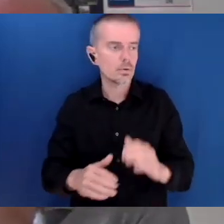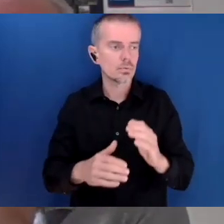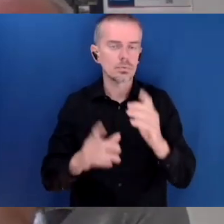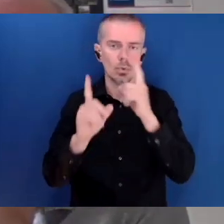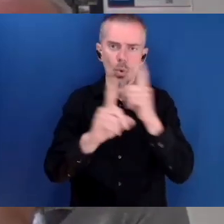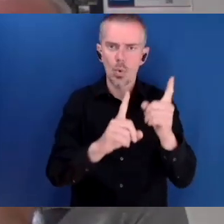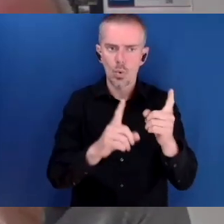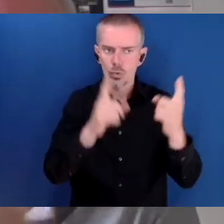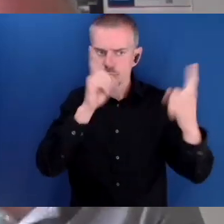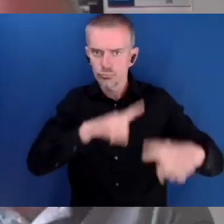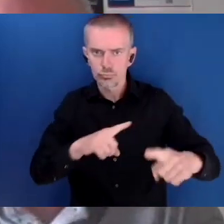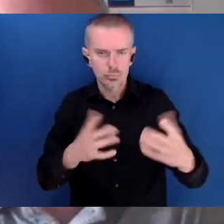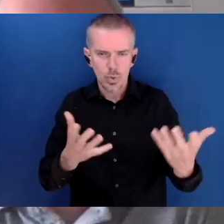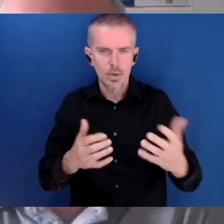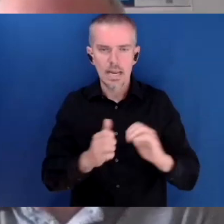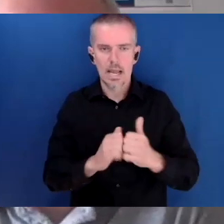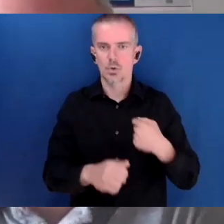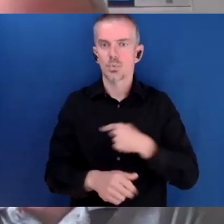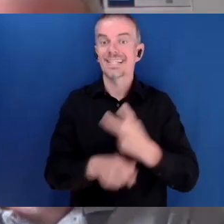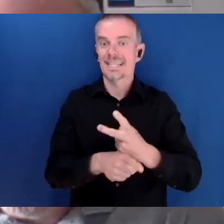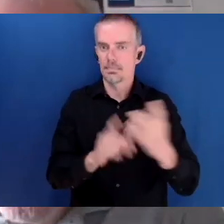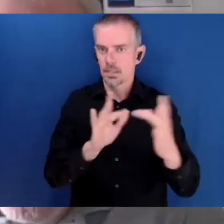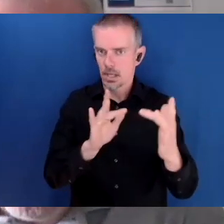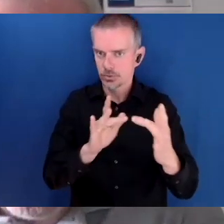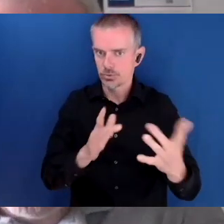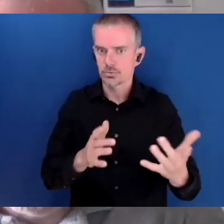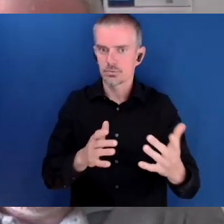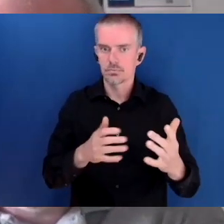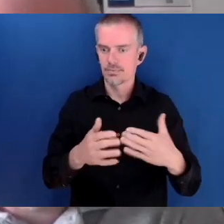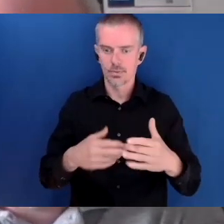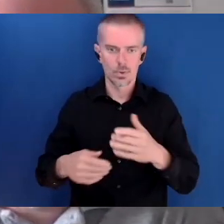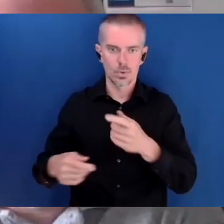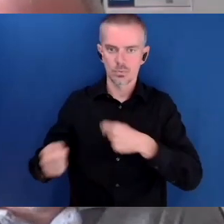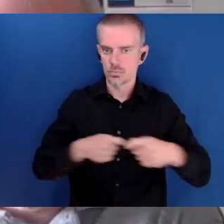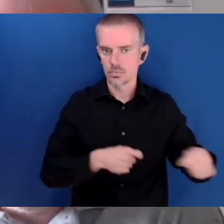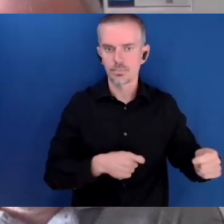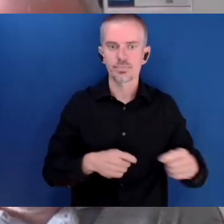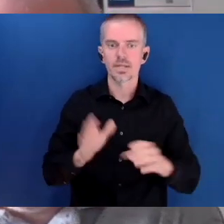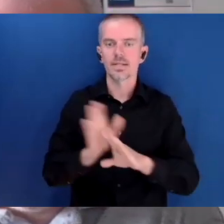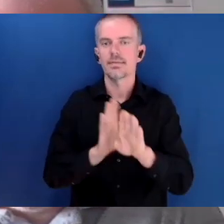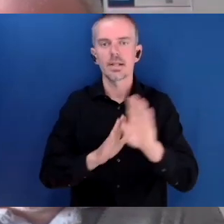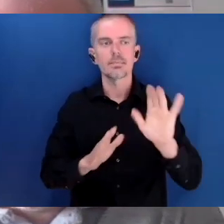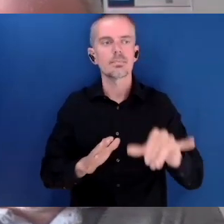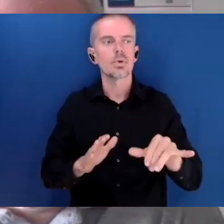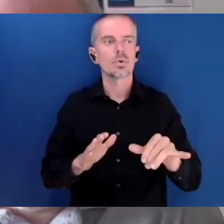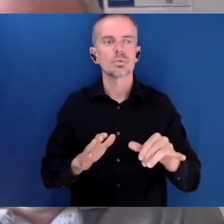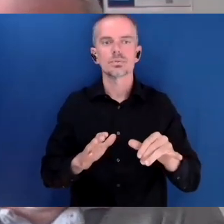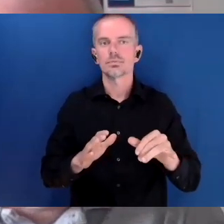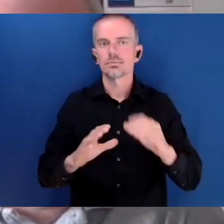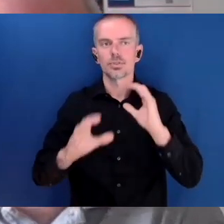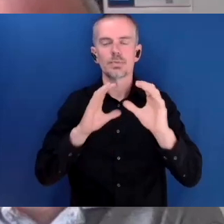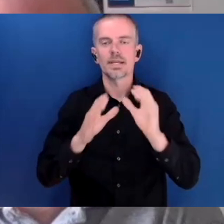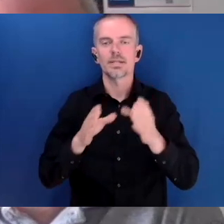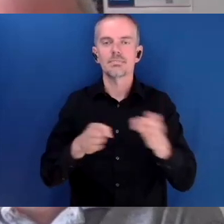going to stay in touch and develop those channels that will outlast